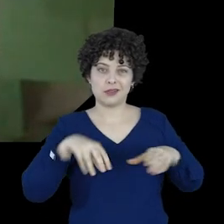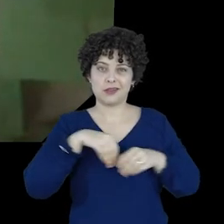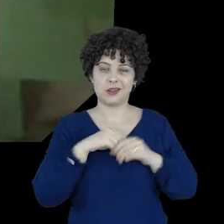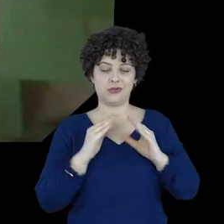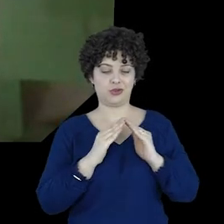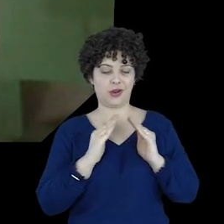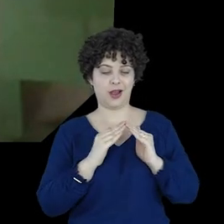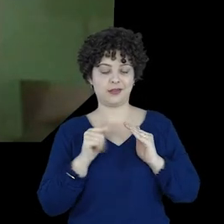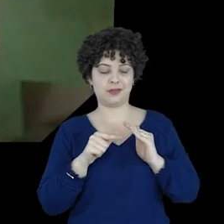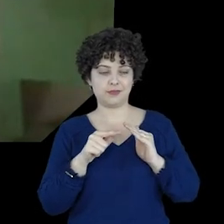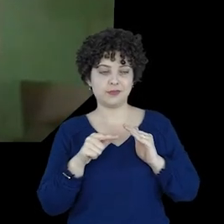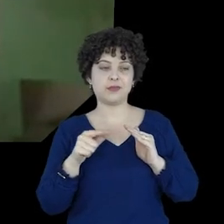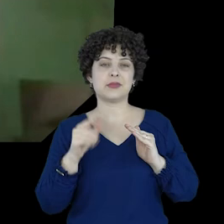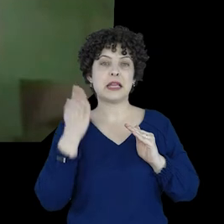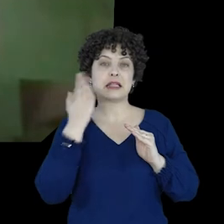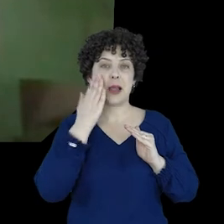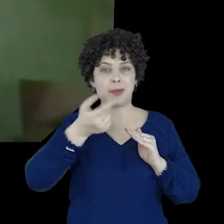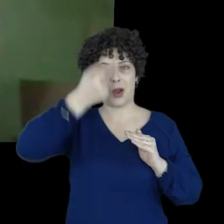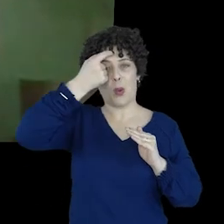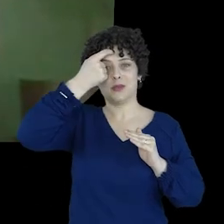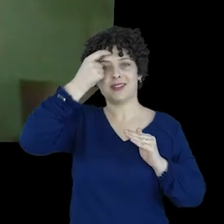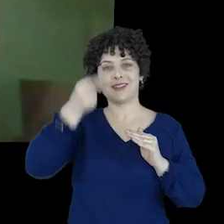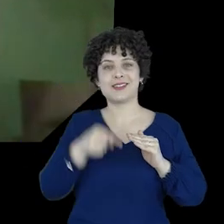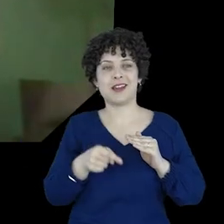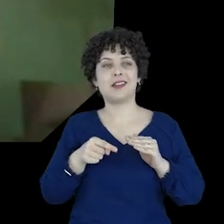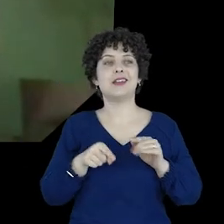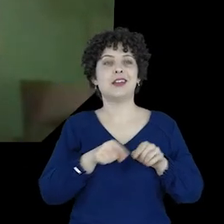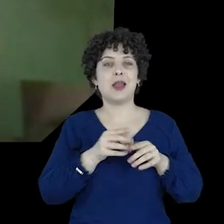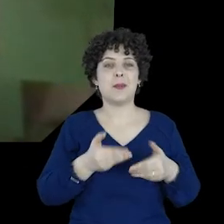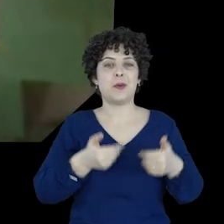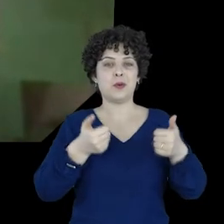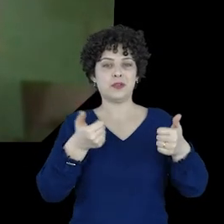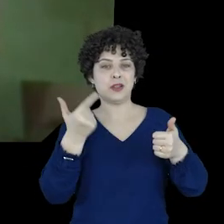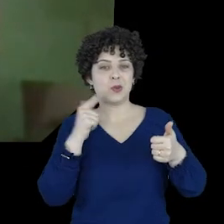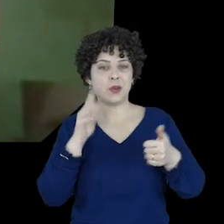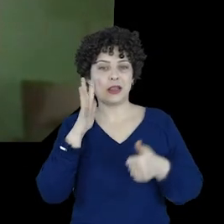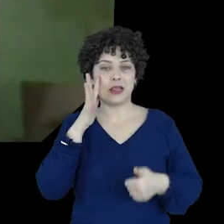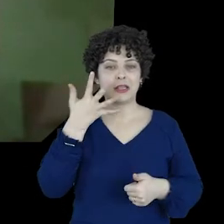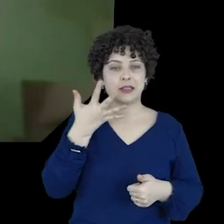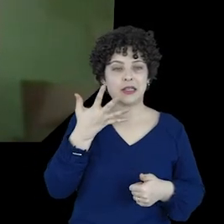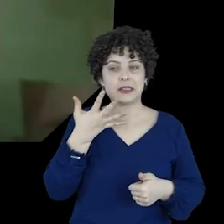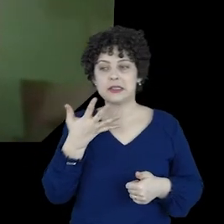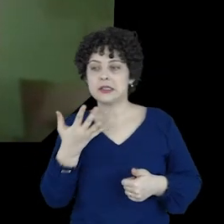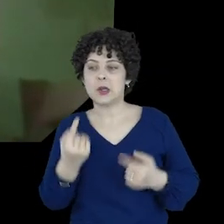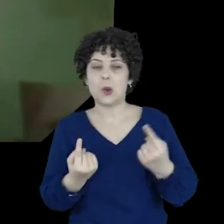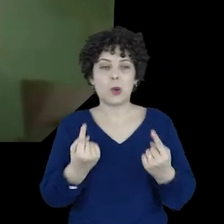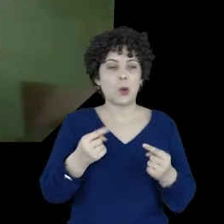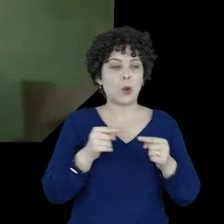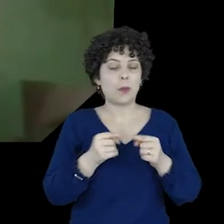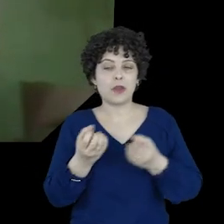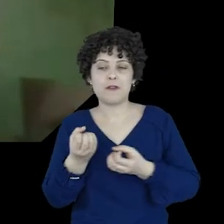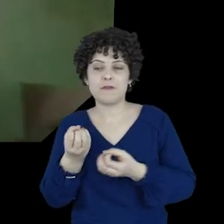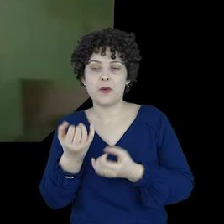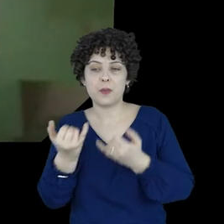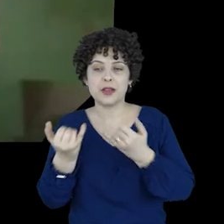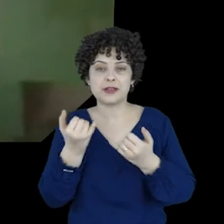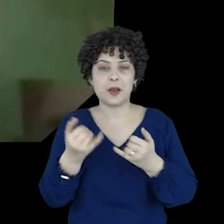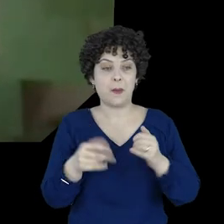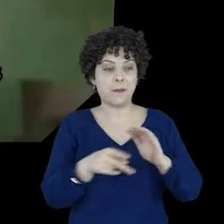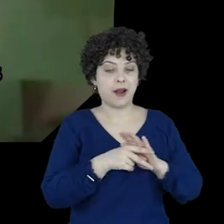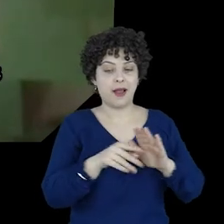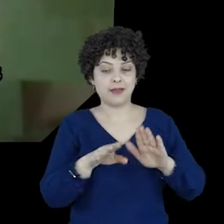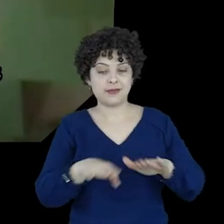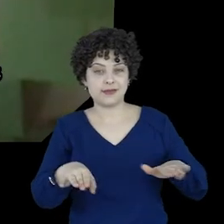as the primary socialization agent in the home are abreast with the situation, then they will be